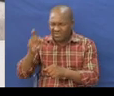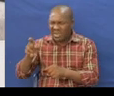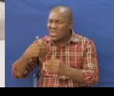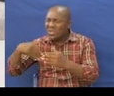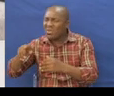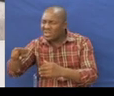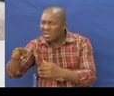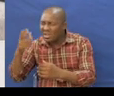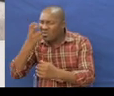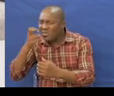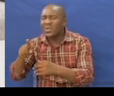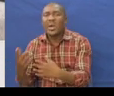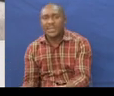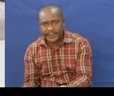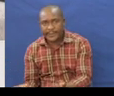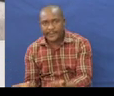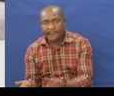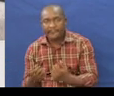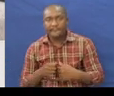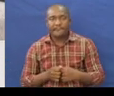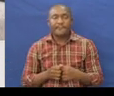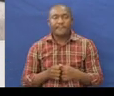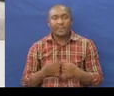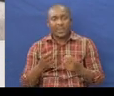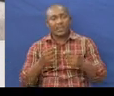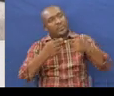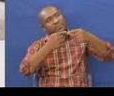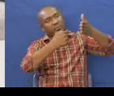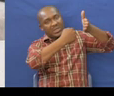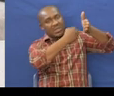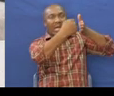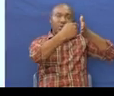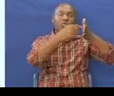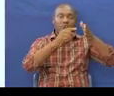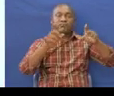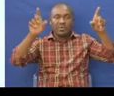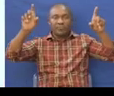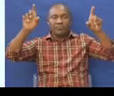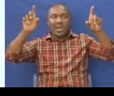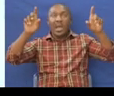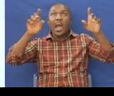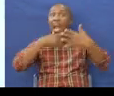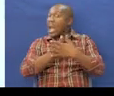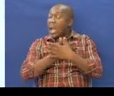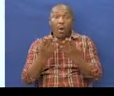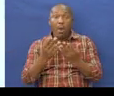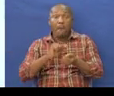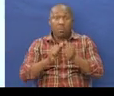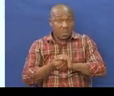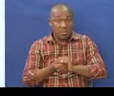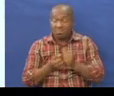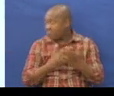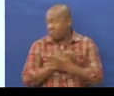problem so that you can conduct research on that type of title or problem. No problem, no research.